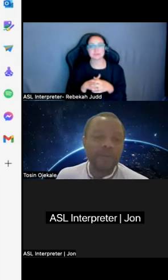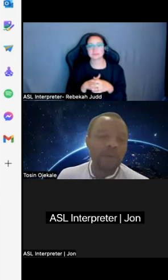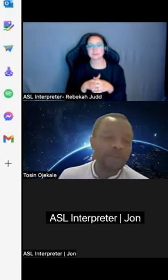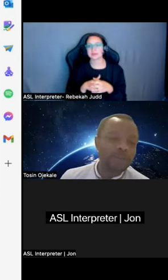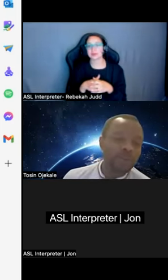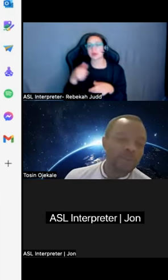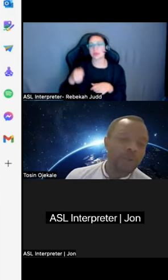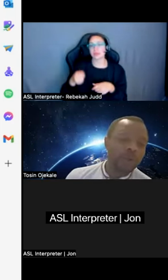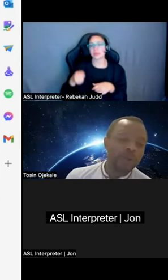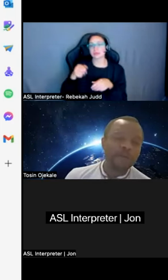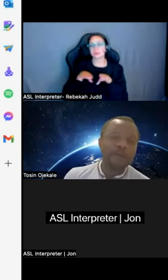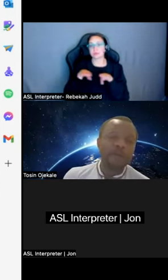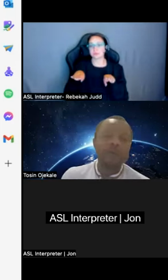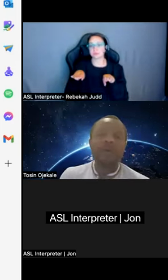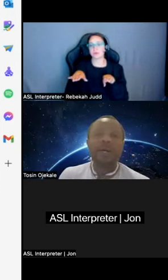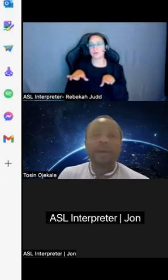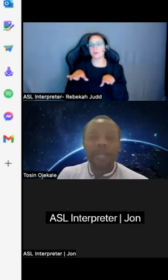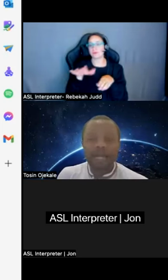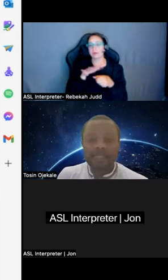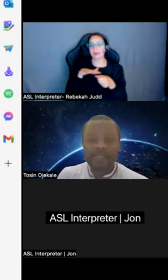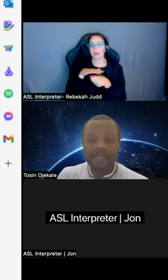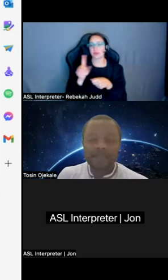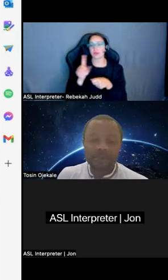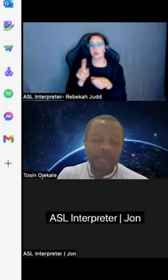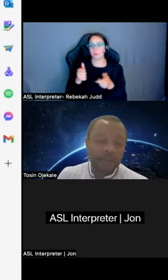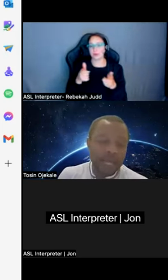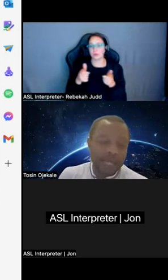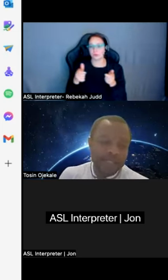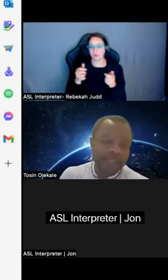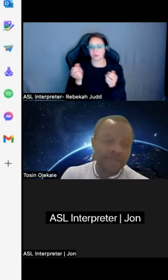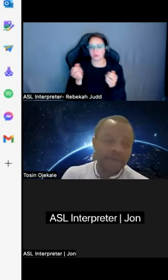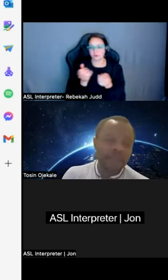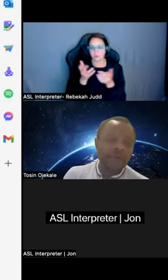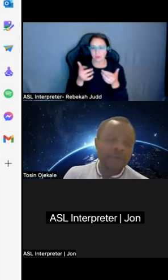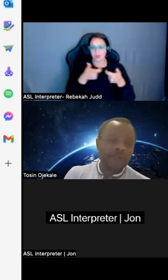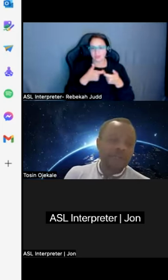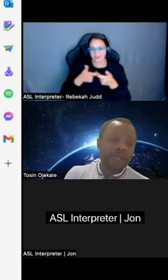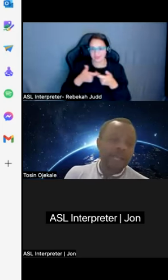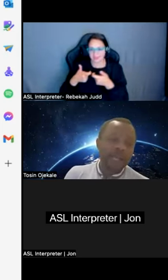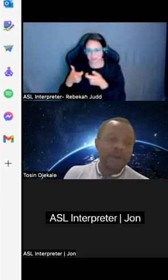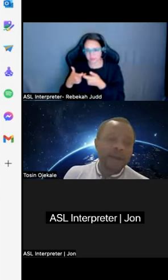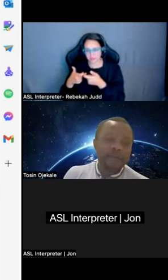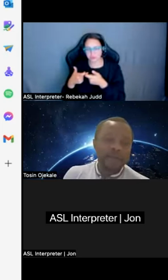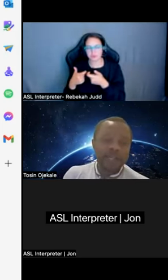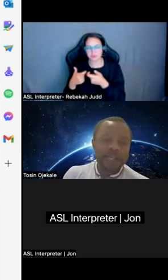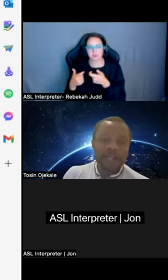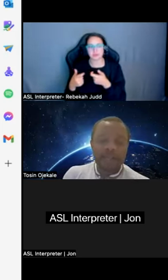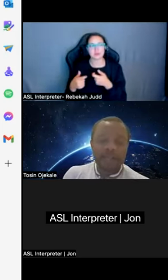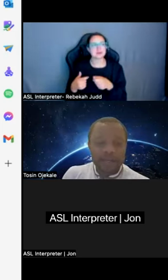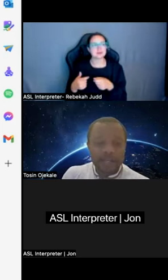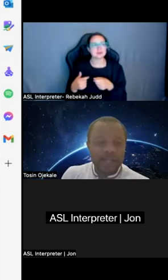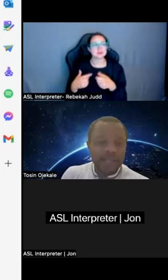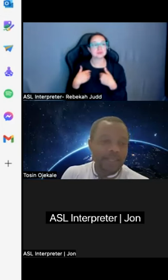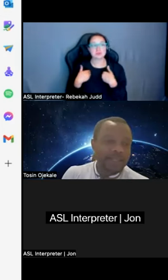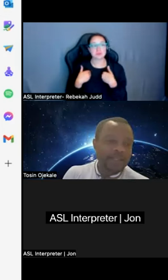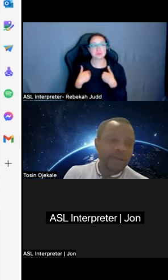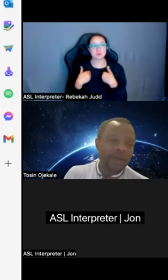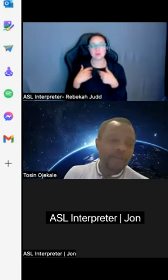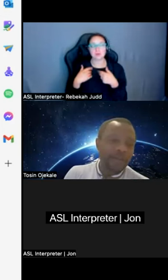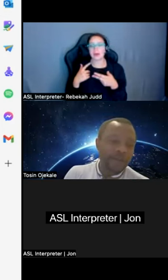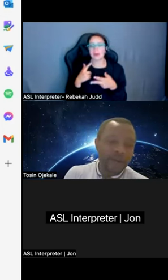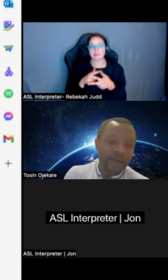where you control all of your appliances, electrical appliances from. So here you have three key